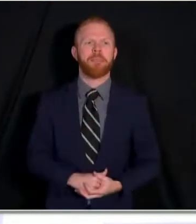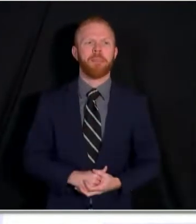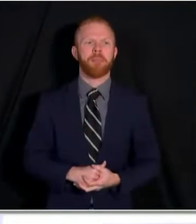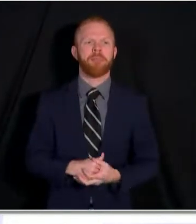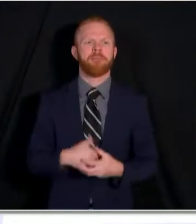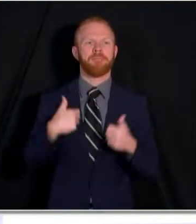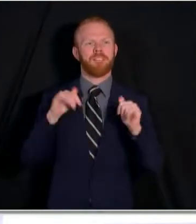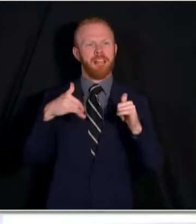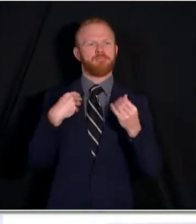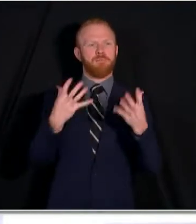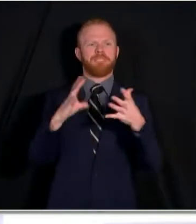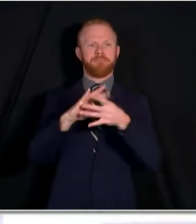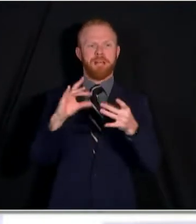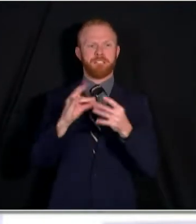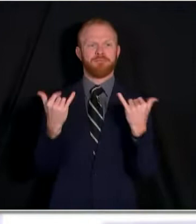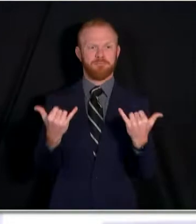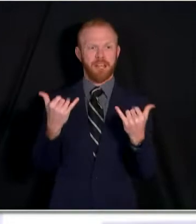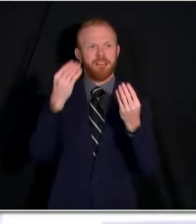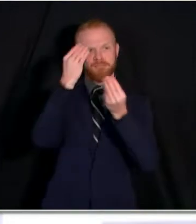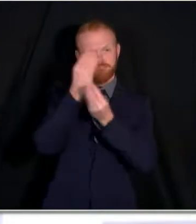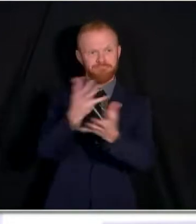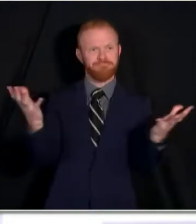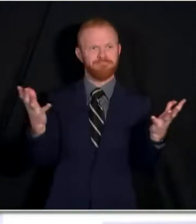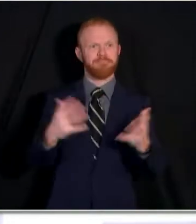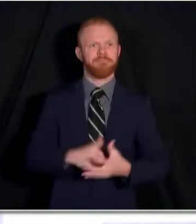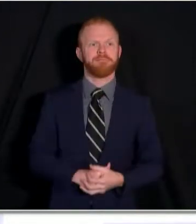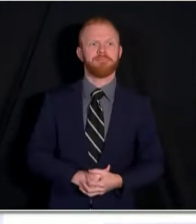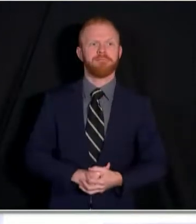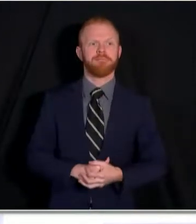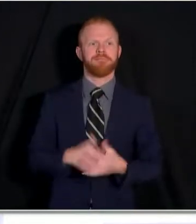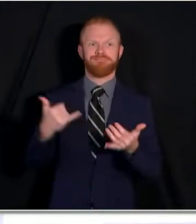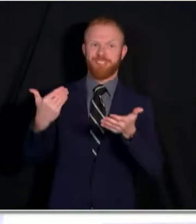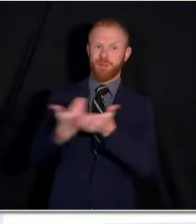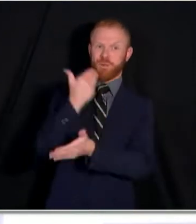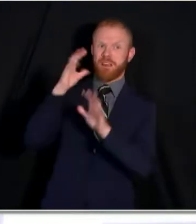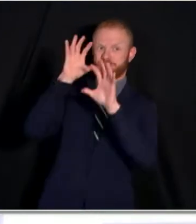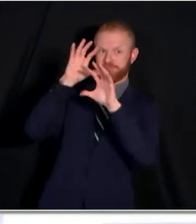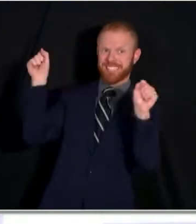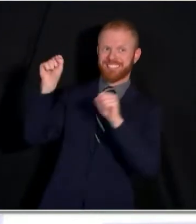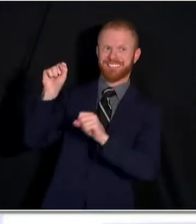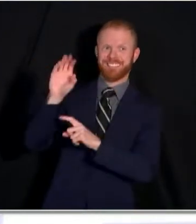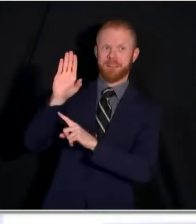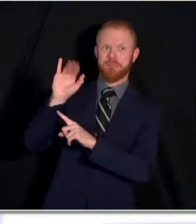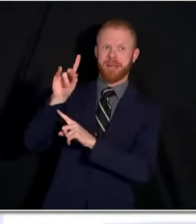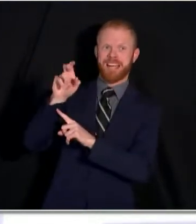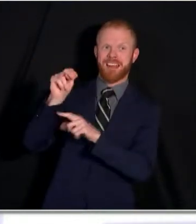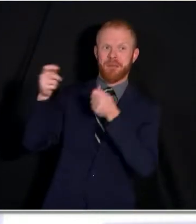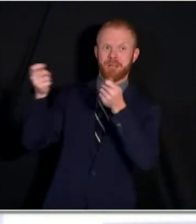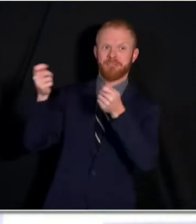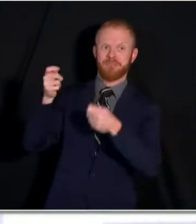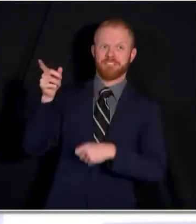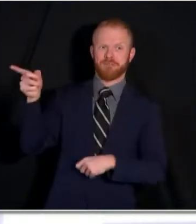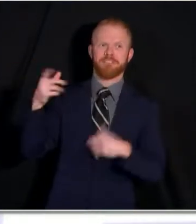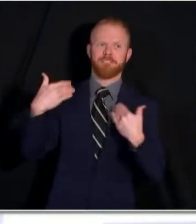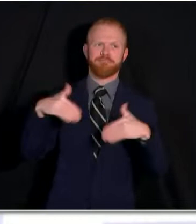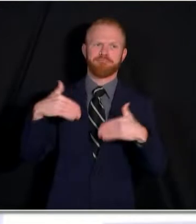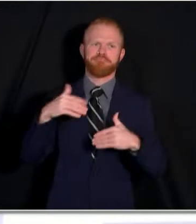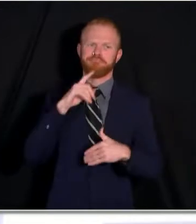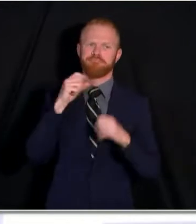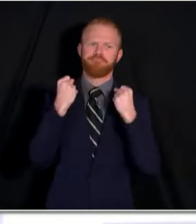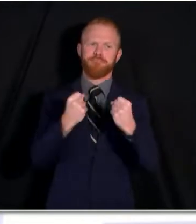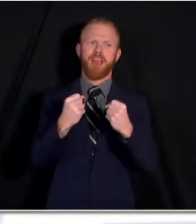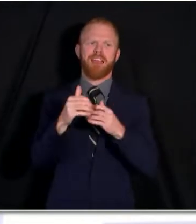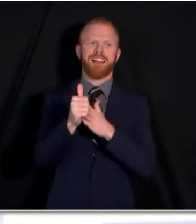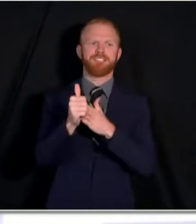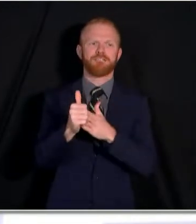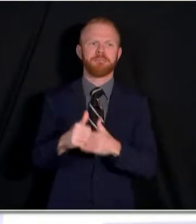delivering it because of a new administration, the Biden administration, and their demonstrable leadership. And for that, we close, as